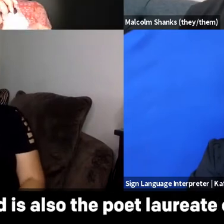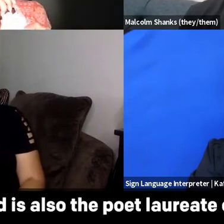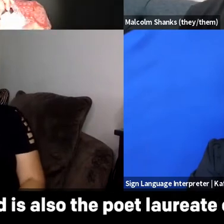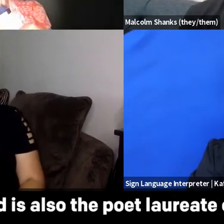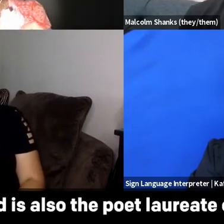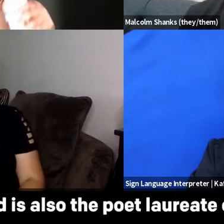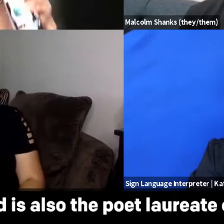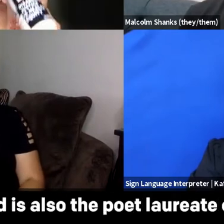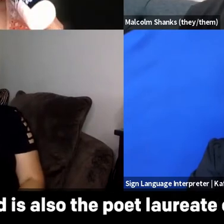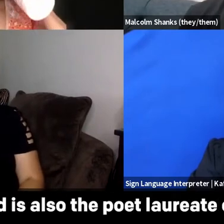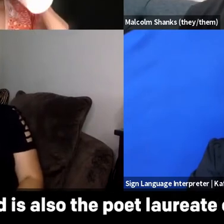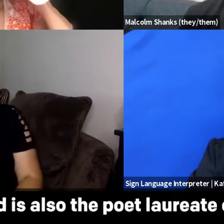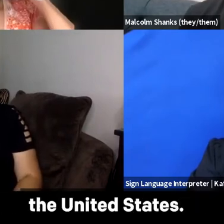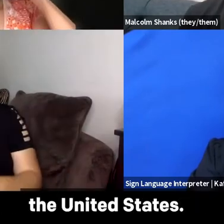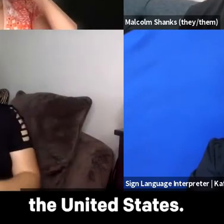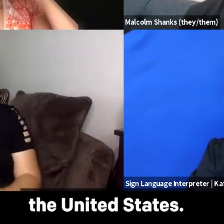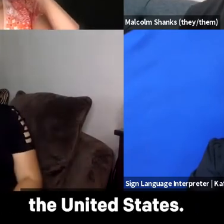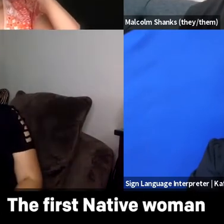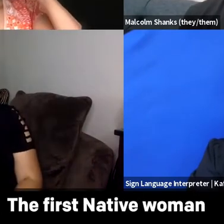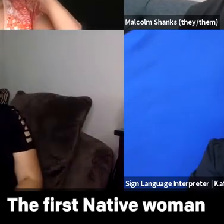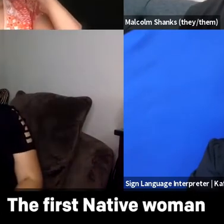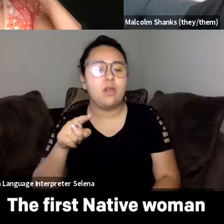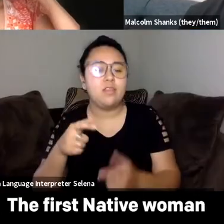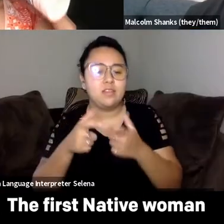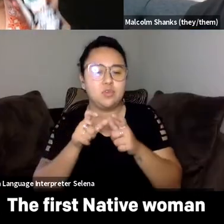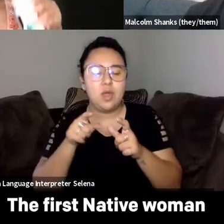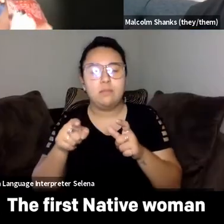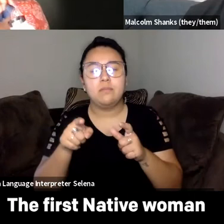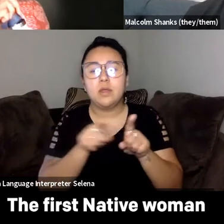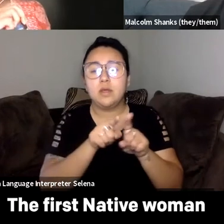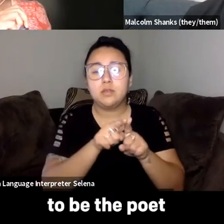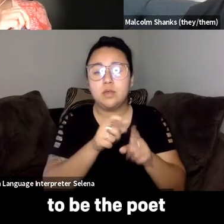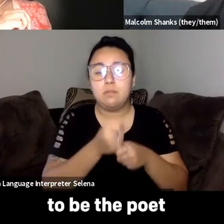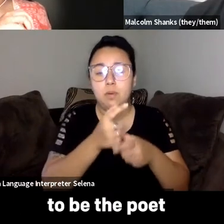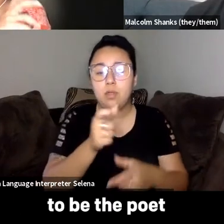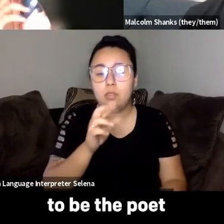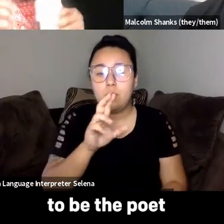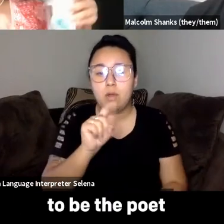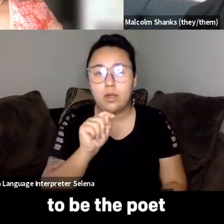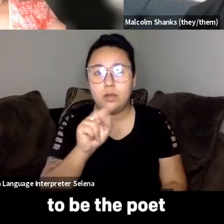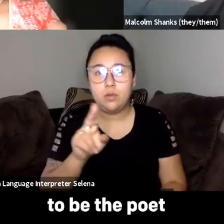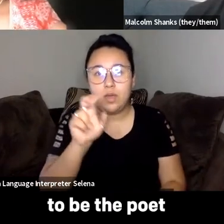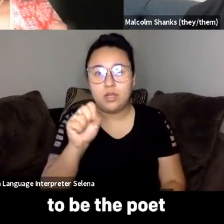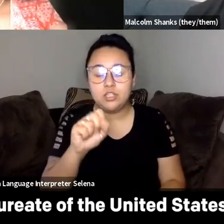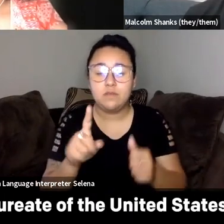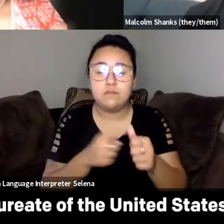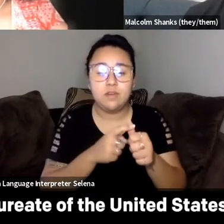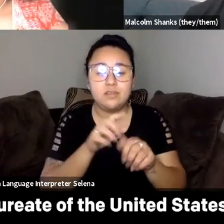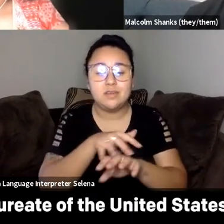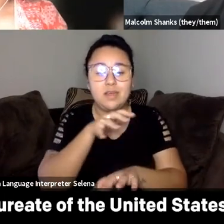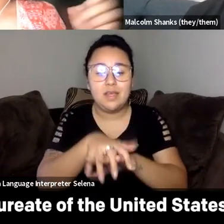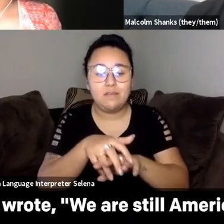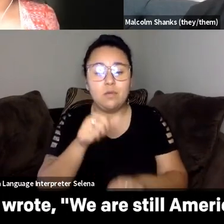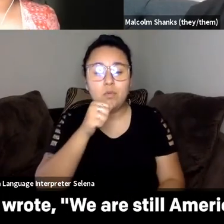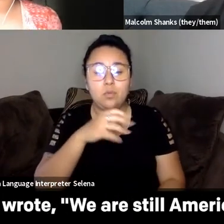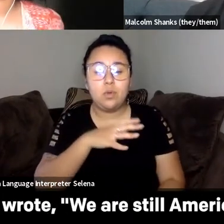Creek Nation, and is also the Poet Laureate of the United States, the first Native woman to be